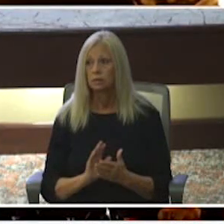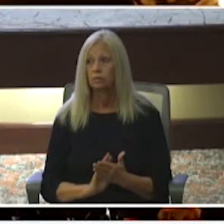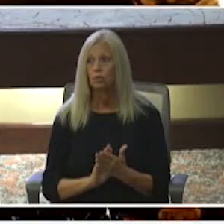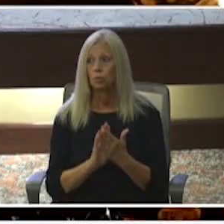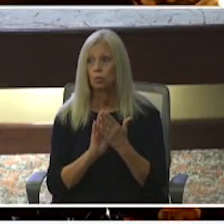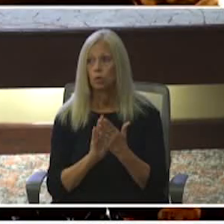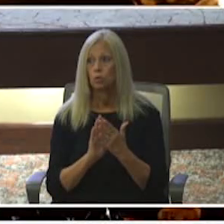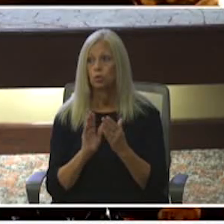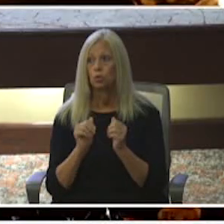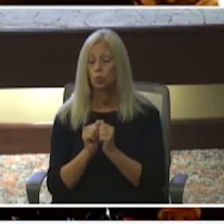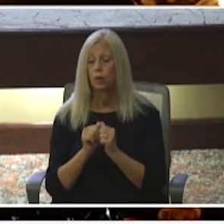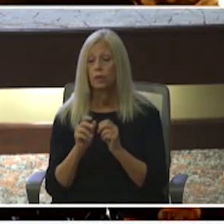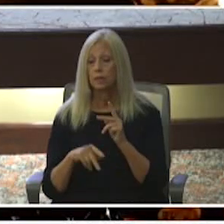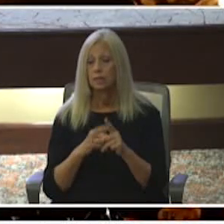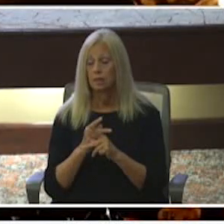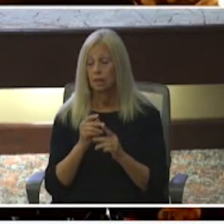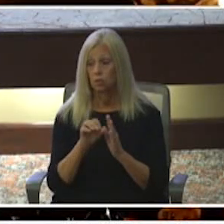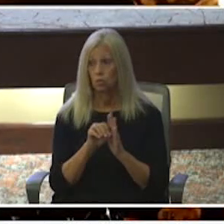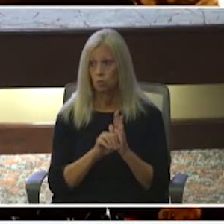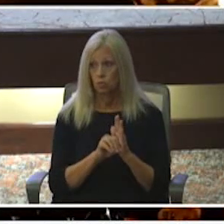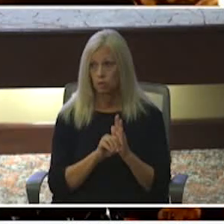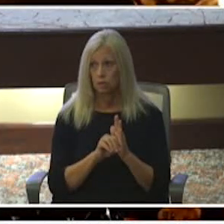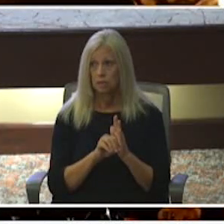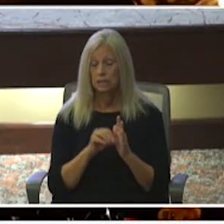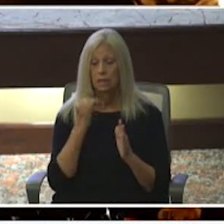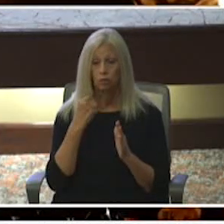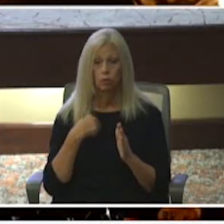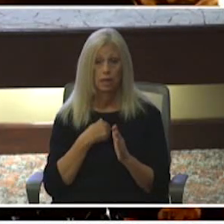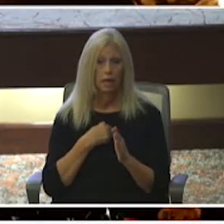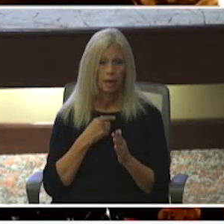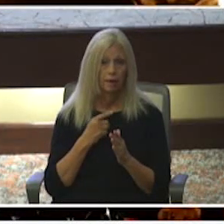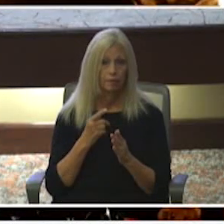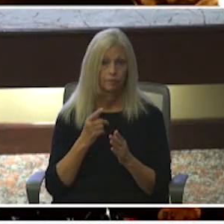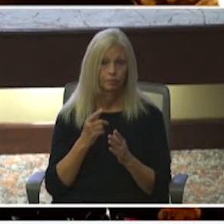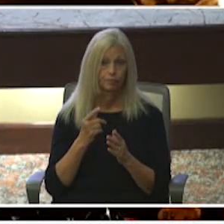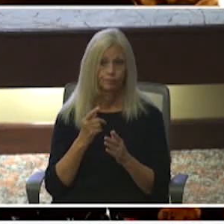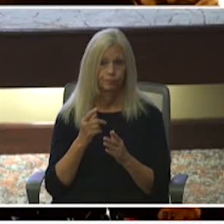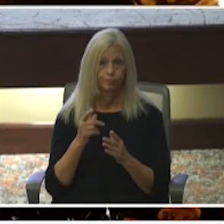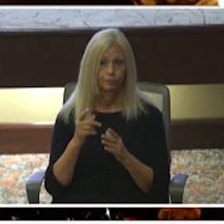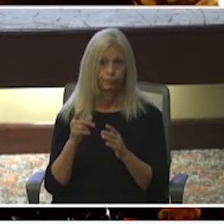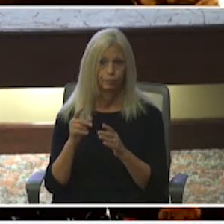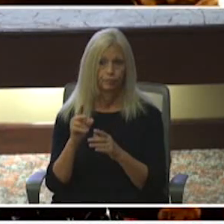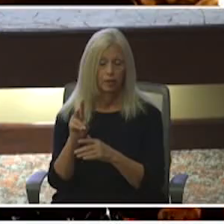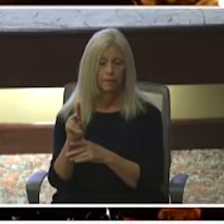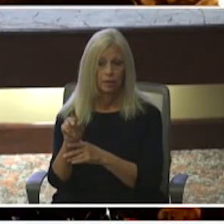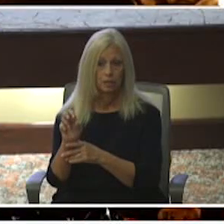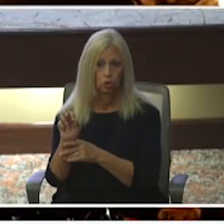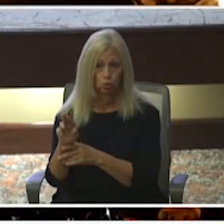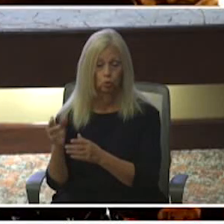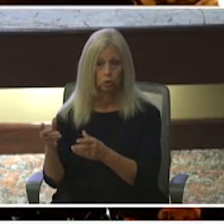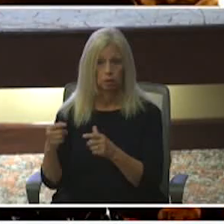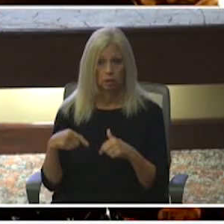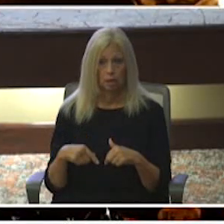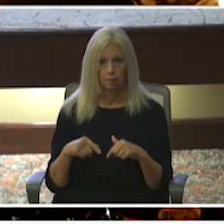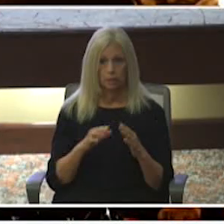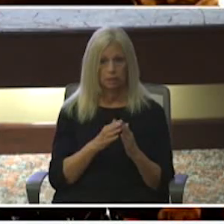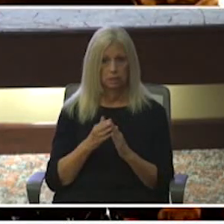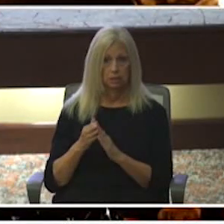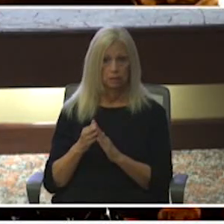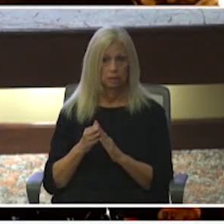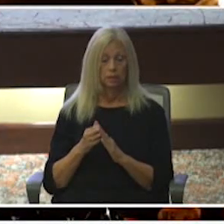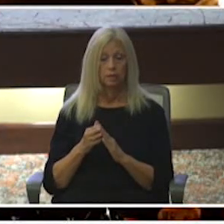type of ordinance if we had reports of a vendor coming to town with using these types of devices. We would have